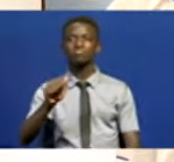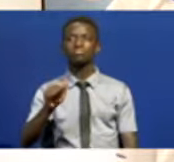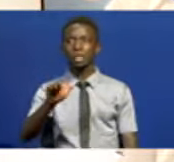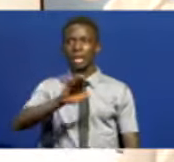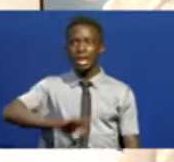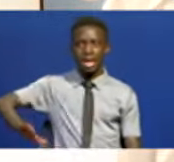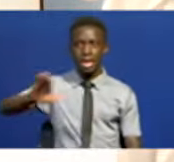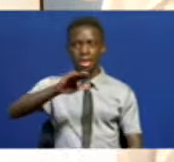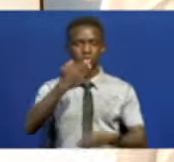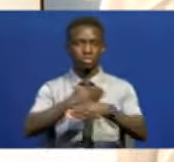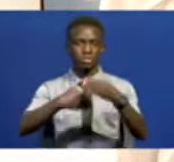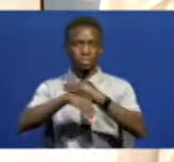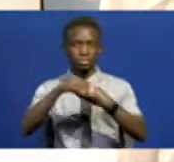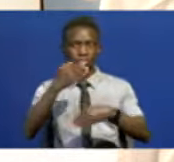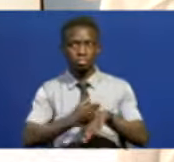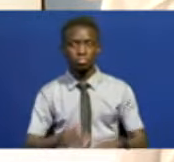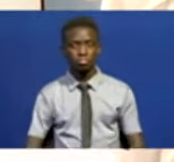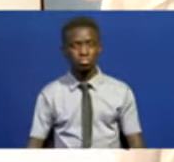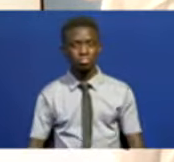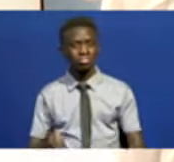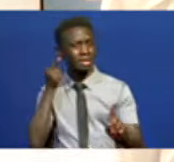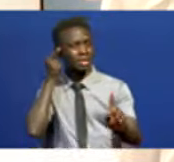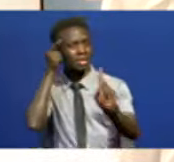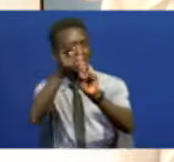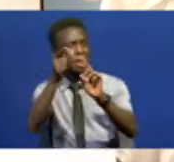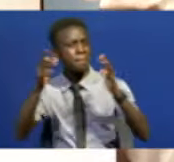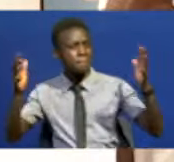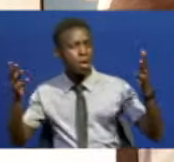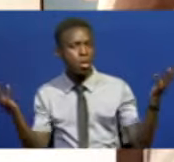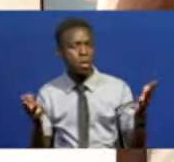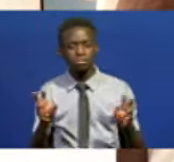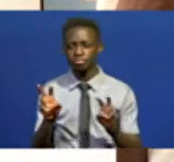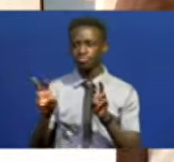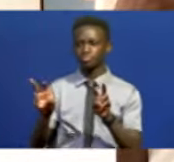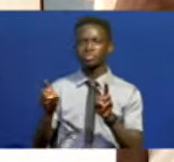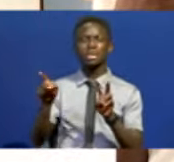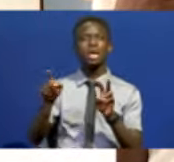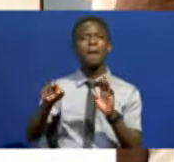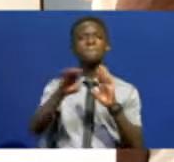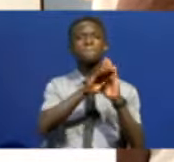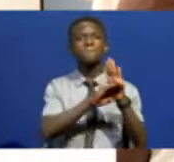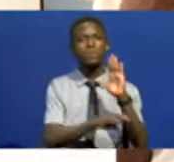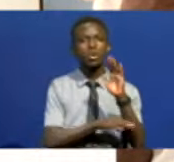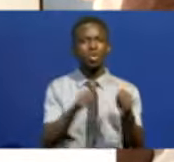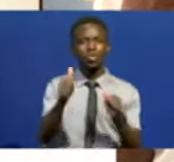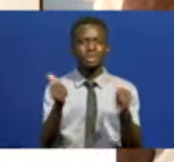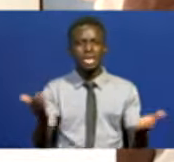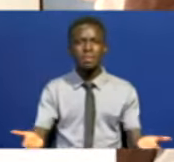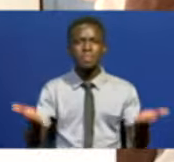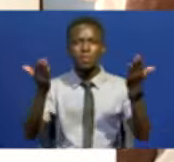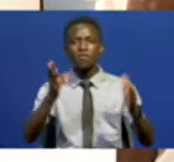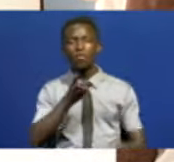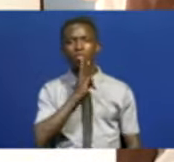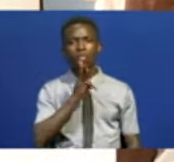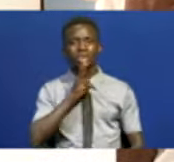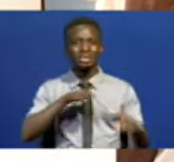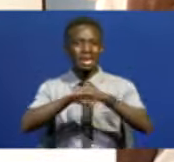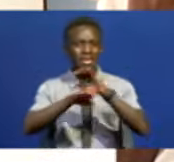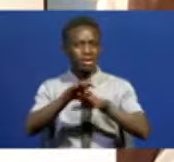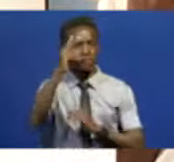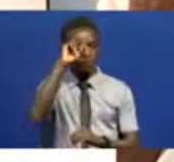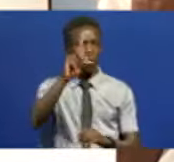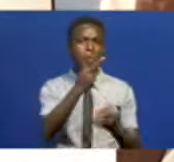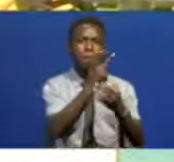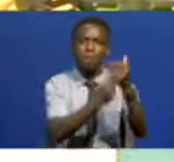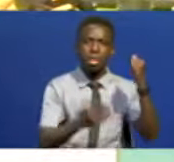objective here is to look at programs that will improve water access for both the people and